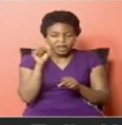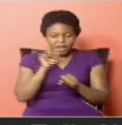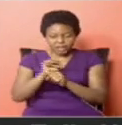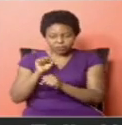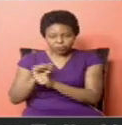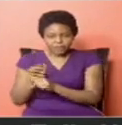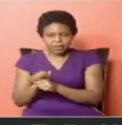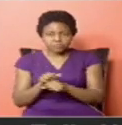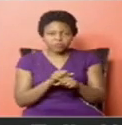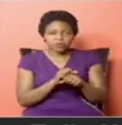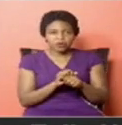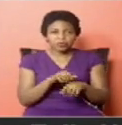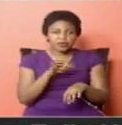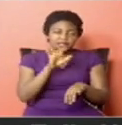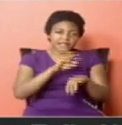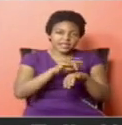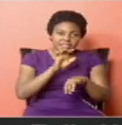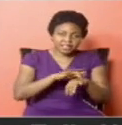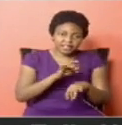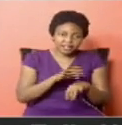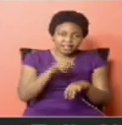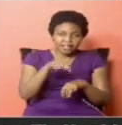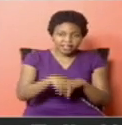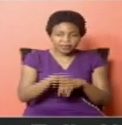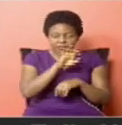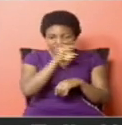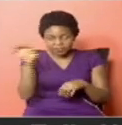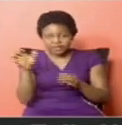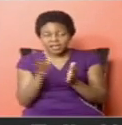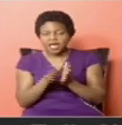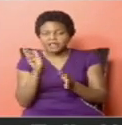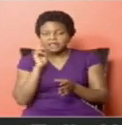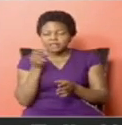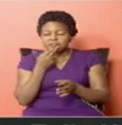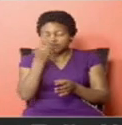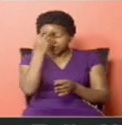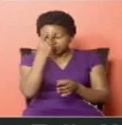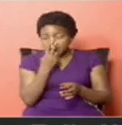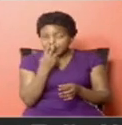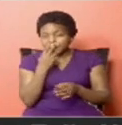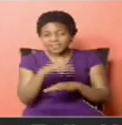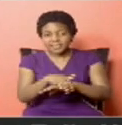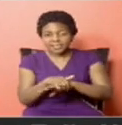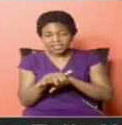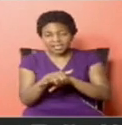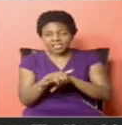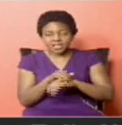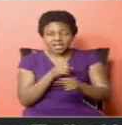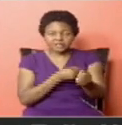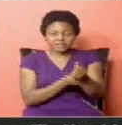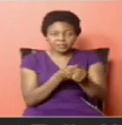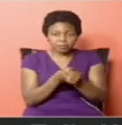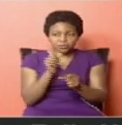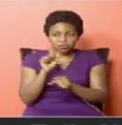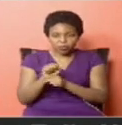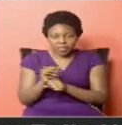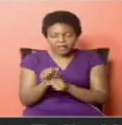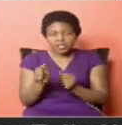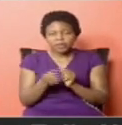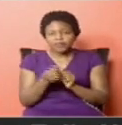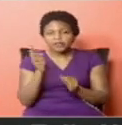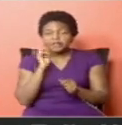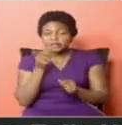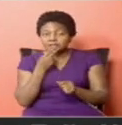with Sense South East and Deaf Blind UK in England as a support worker with deaf blind